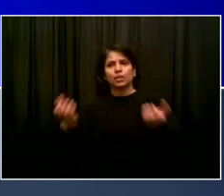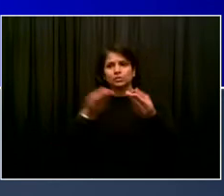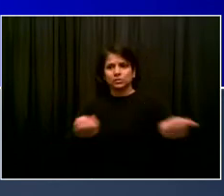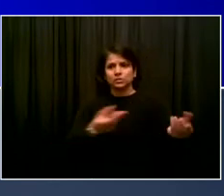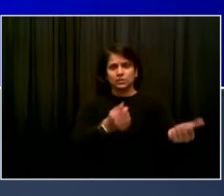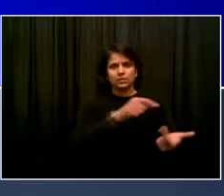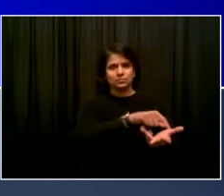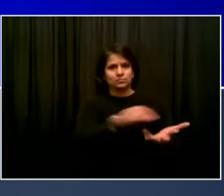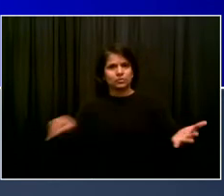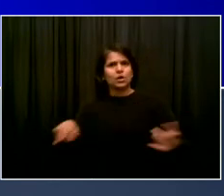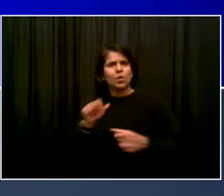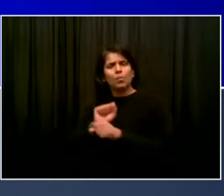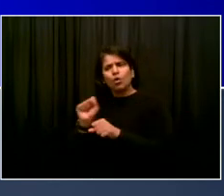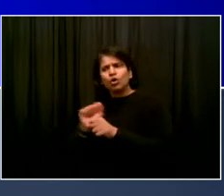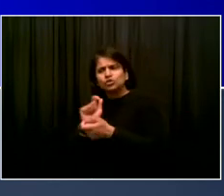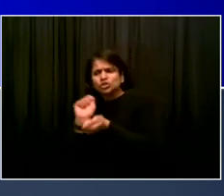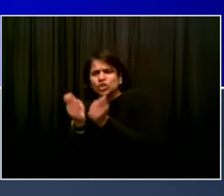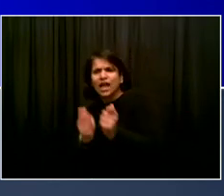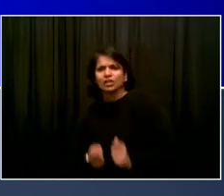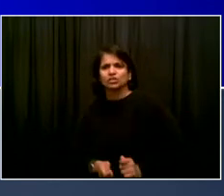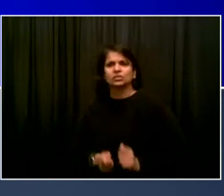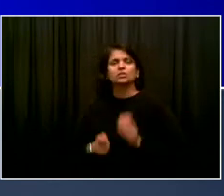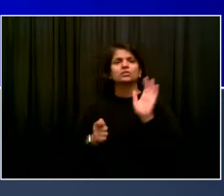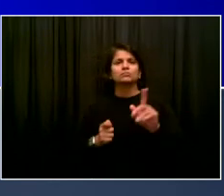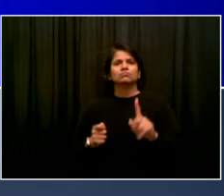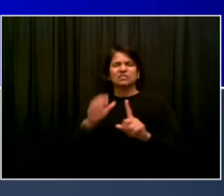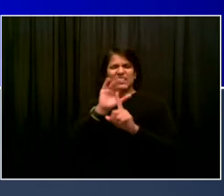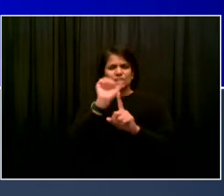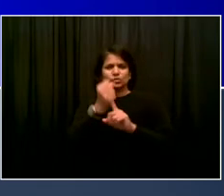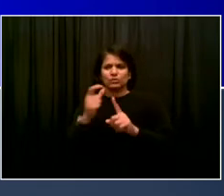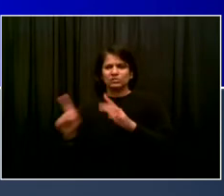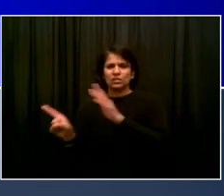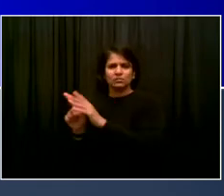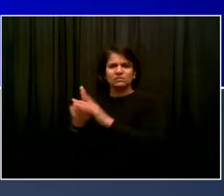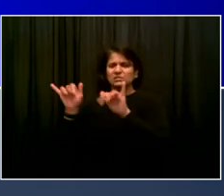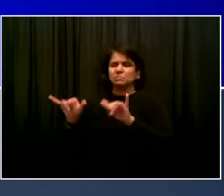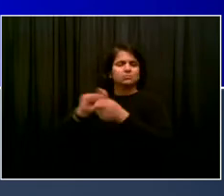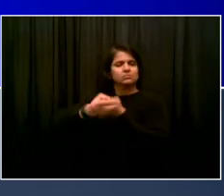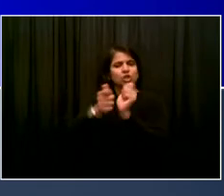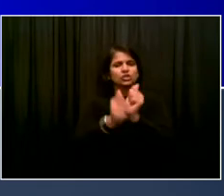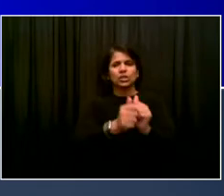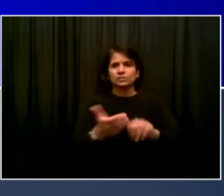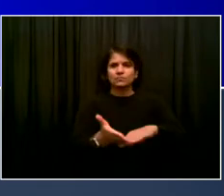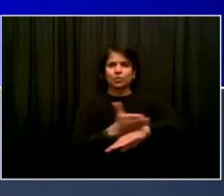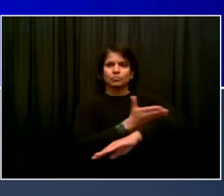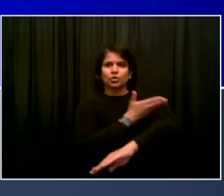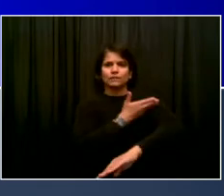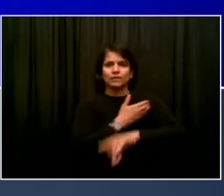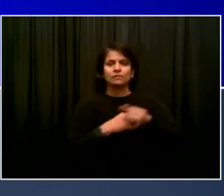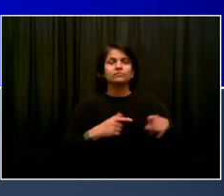address these underlying structural realities. I want to give a special thanks to Deputy Mayor Phil Thompson,